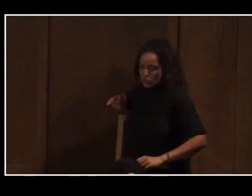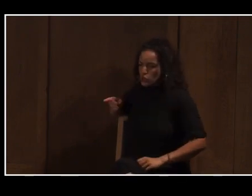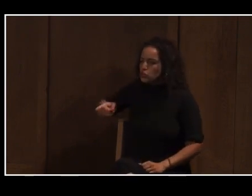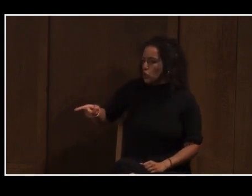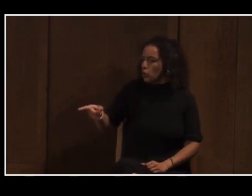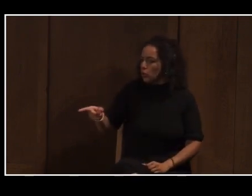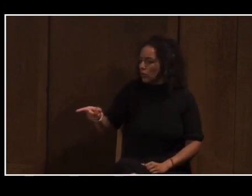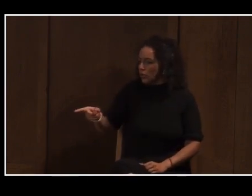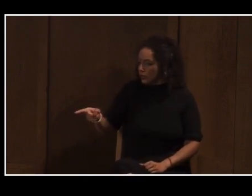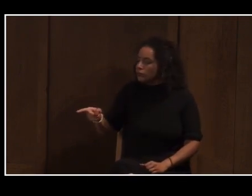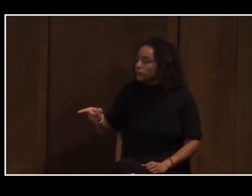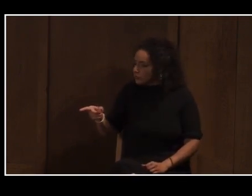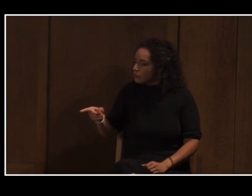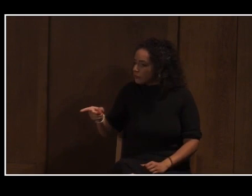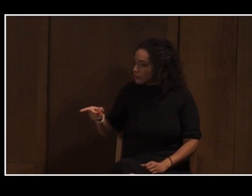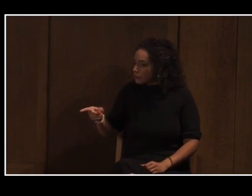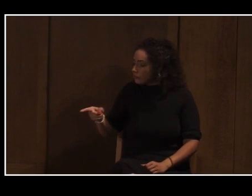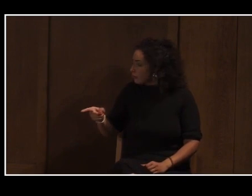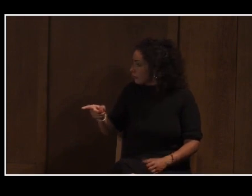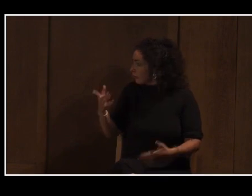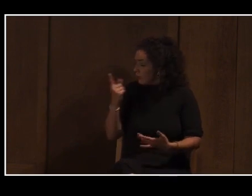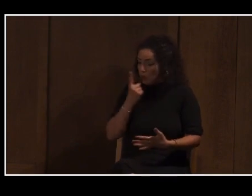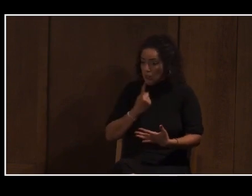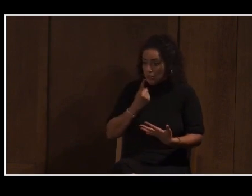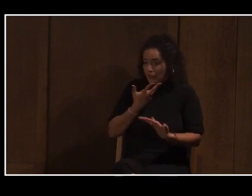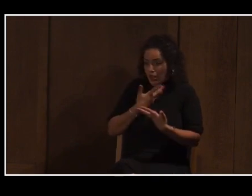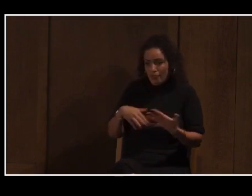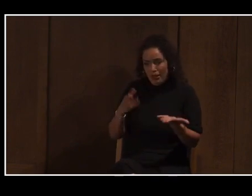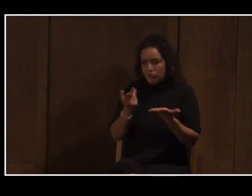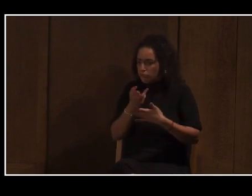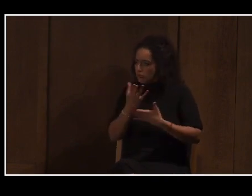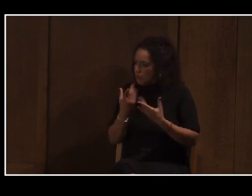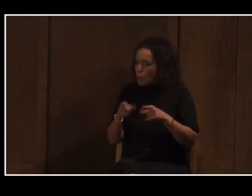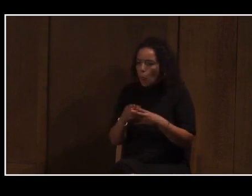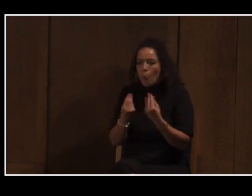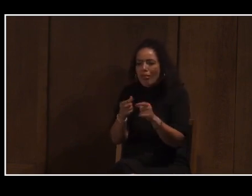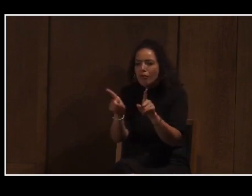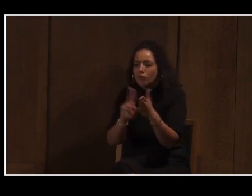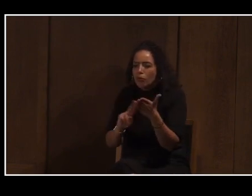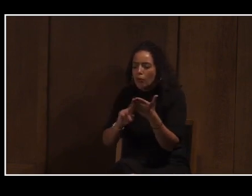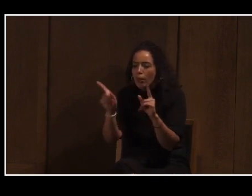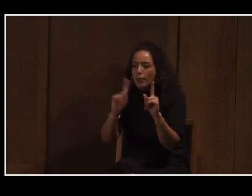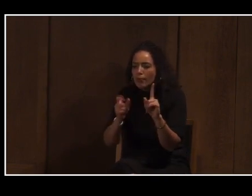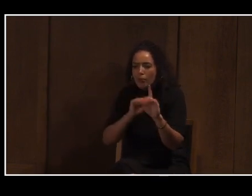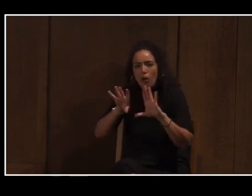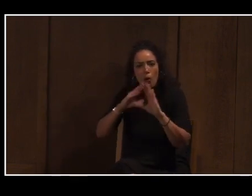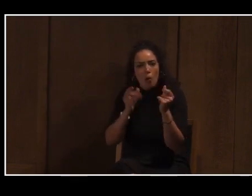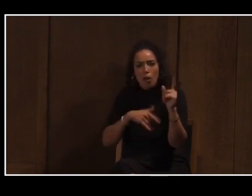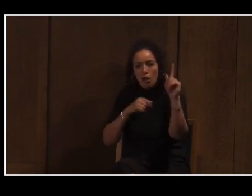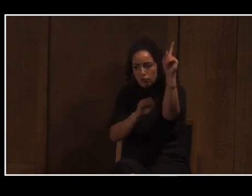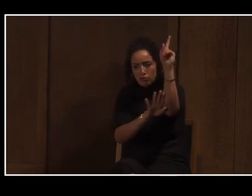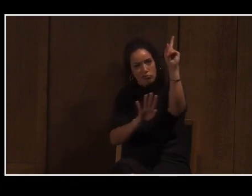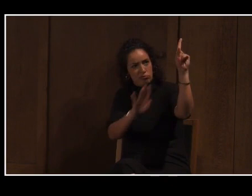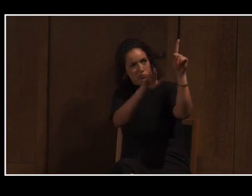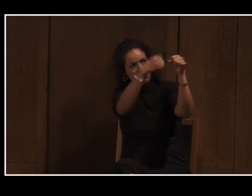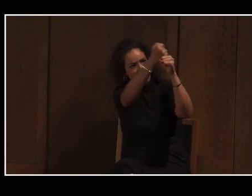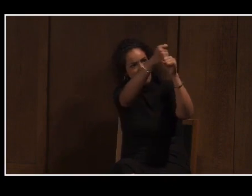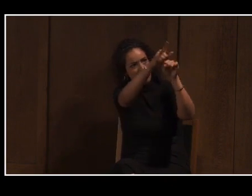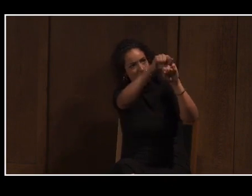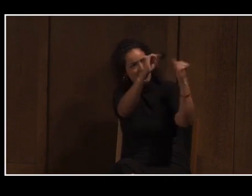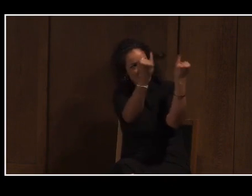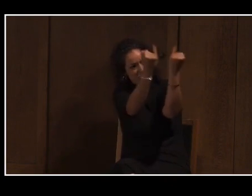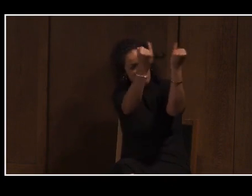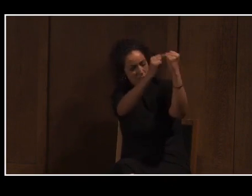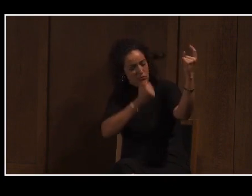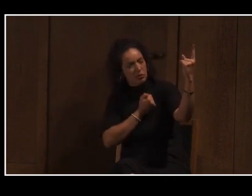you, because it was, I mean, I had been civil society for my whole life. Like, I really thought government was going behind enemy lines in many